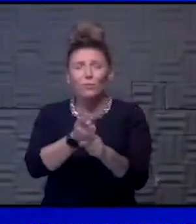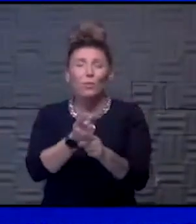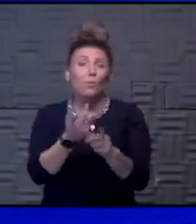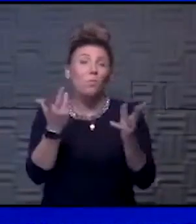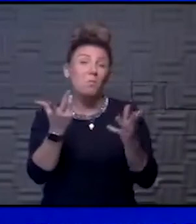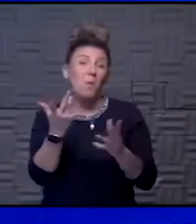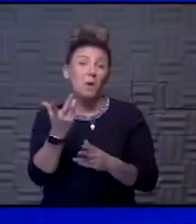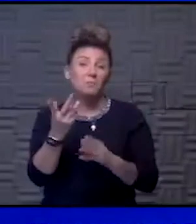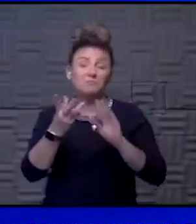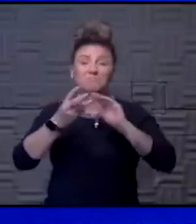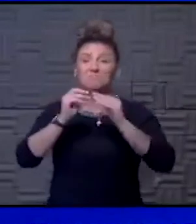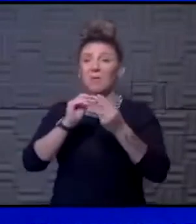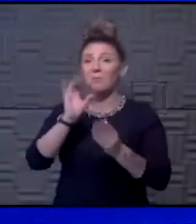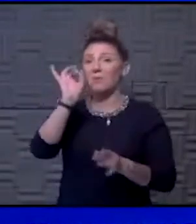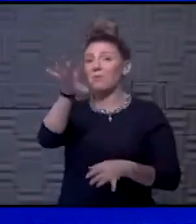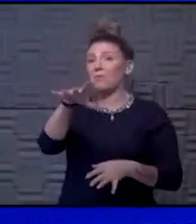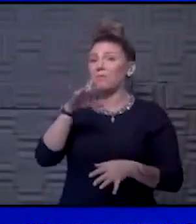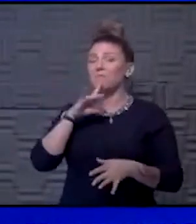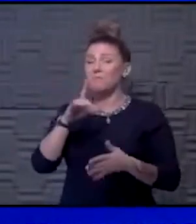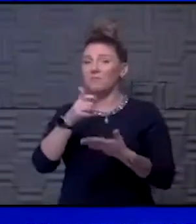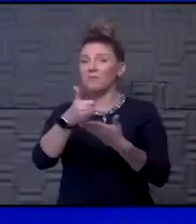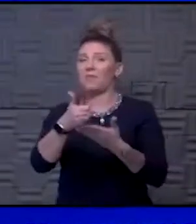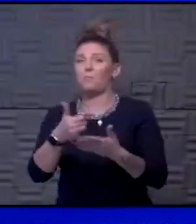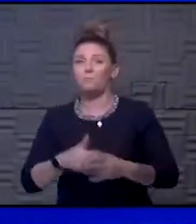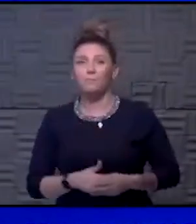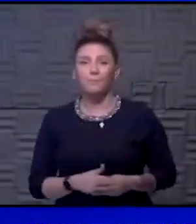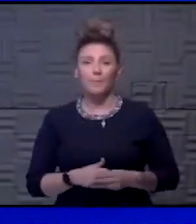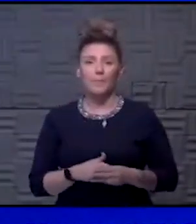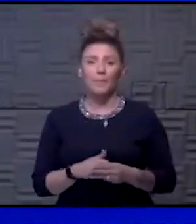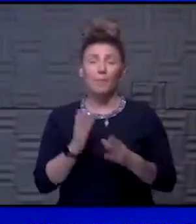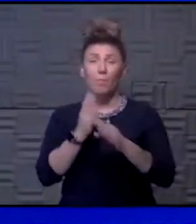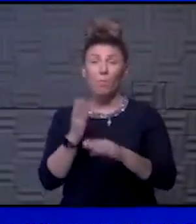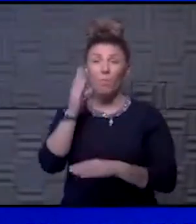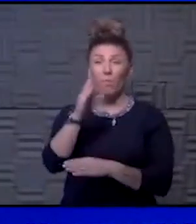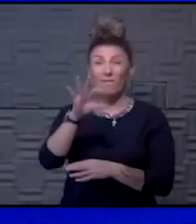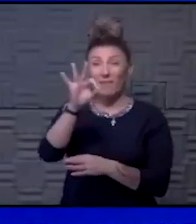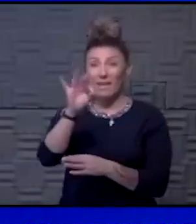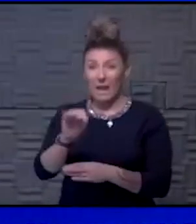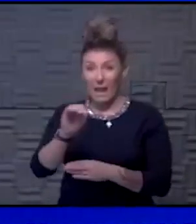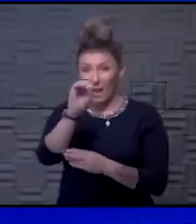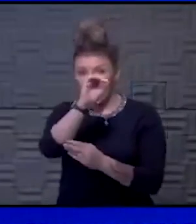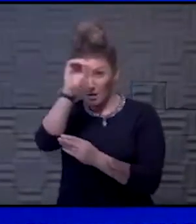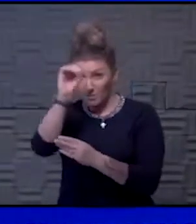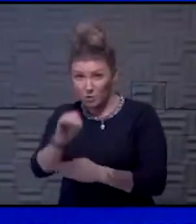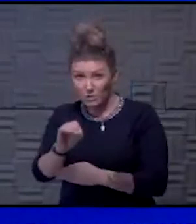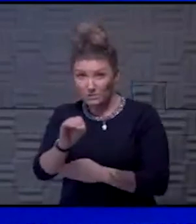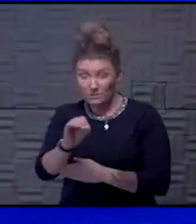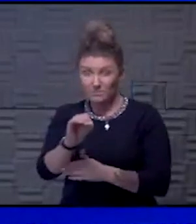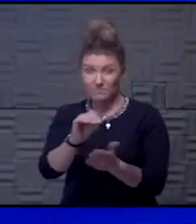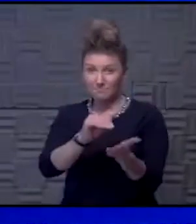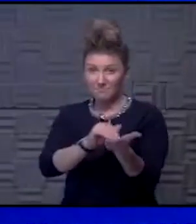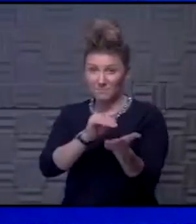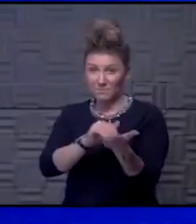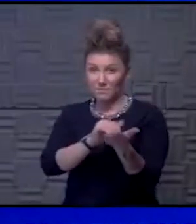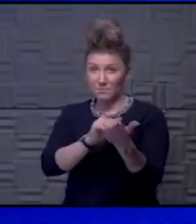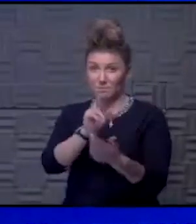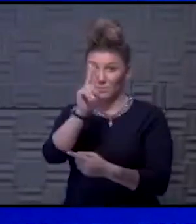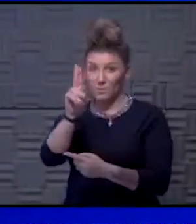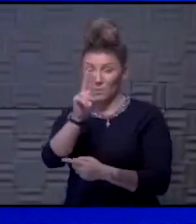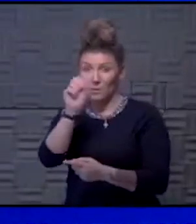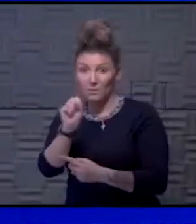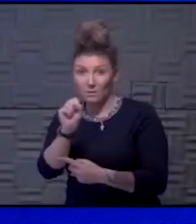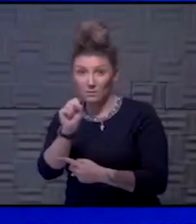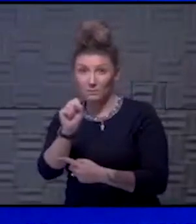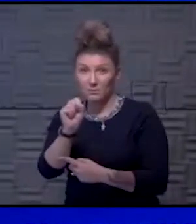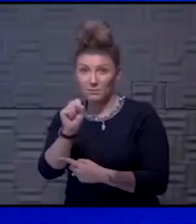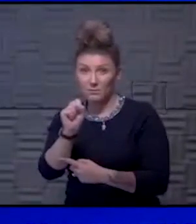there to help reinforce that is over 90% of the physicians in the United States